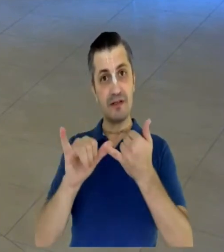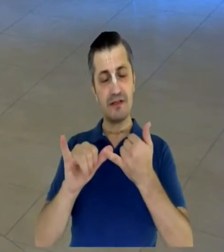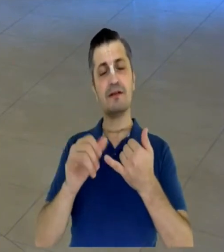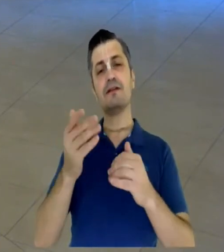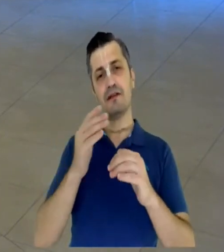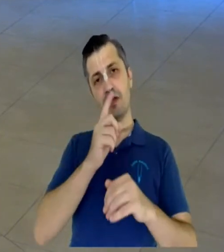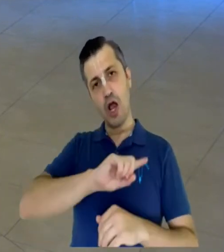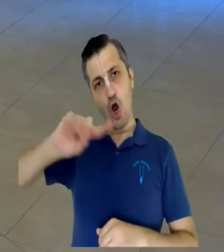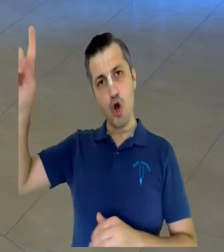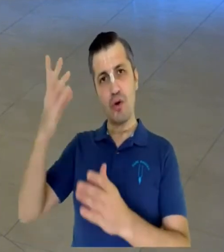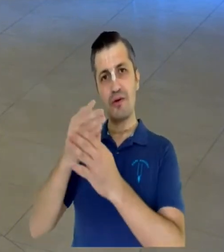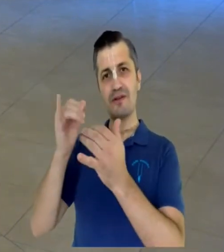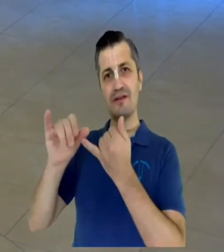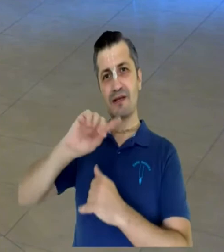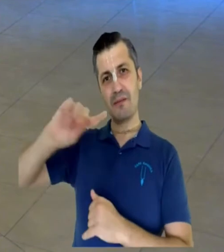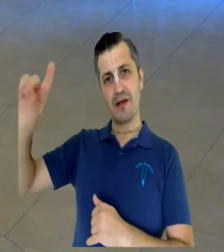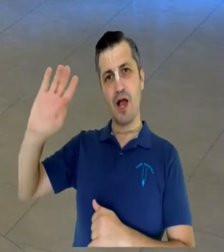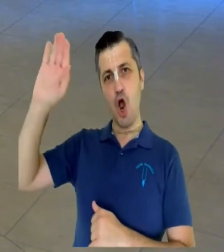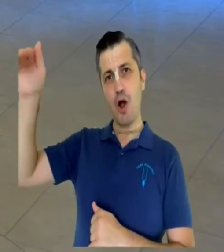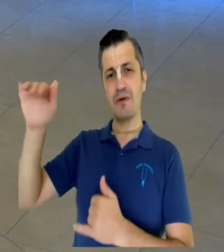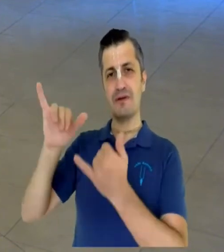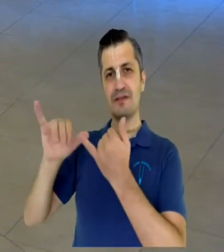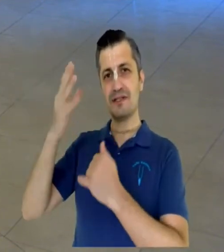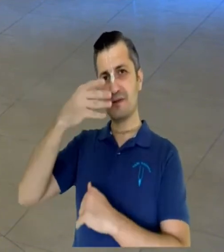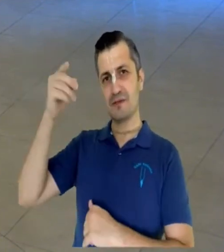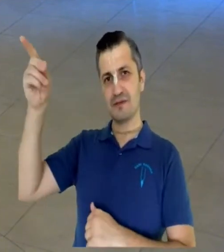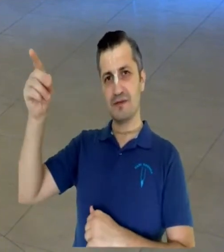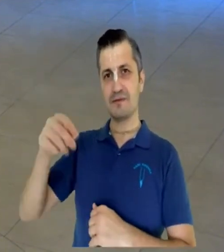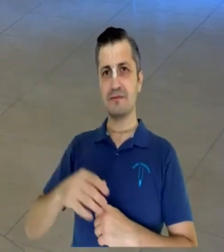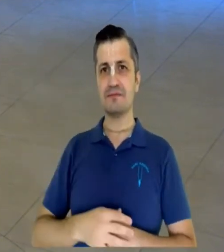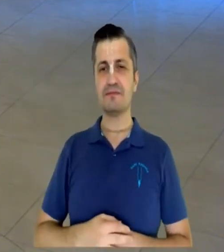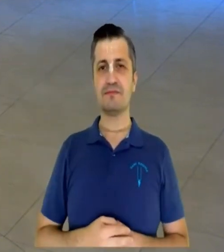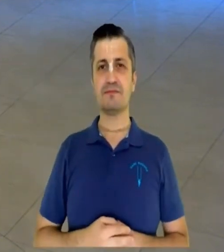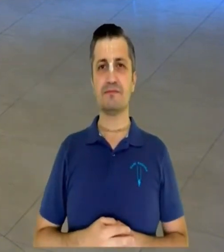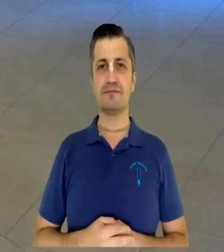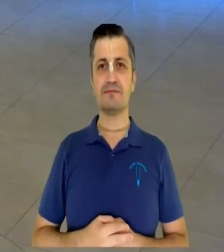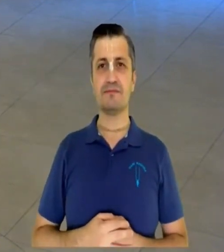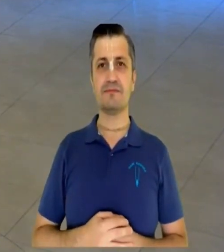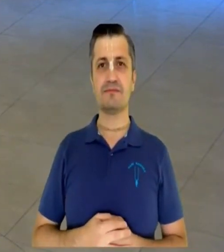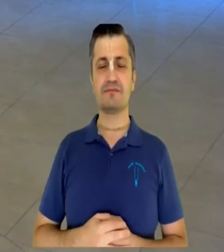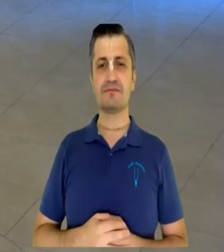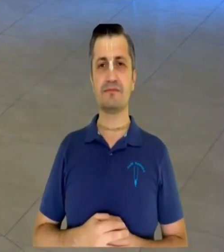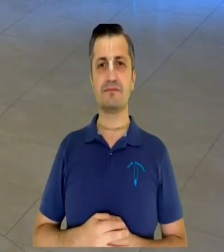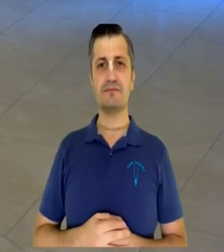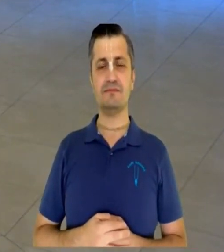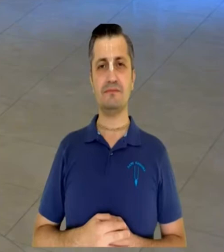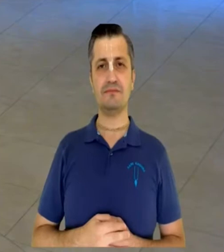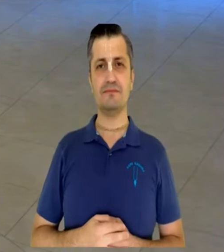and they're to go to their abodes is still within this material world.